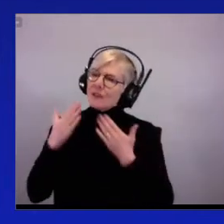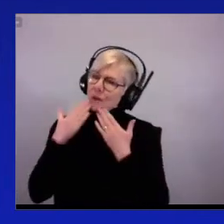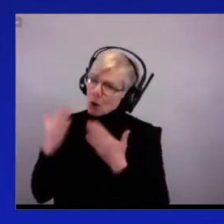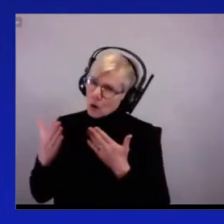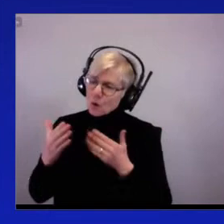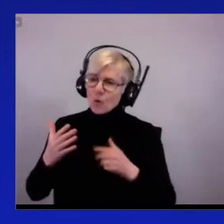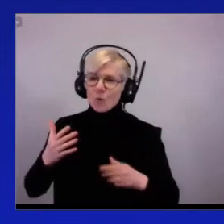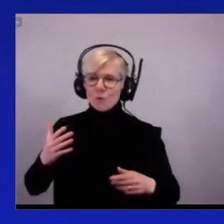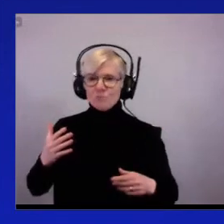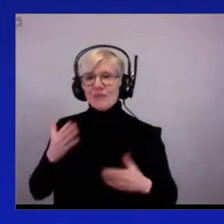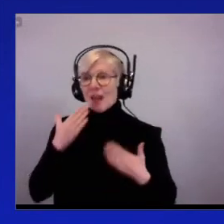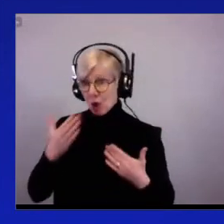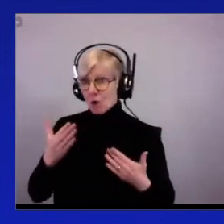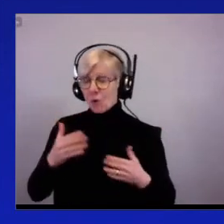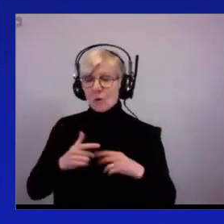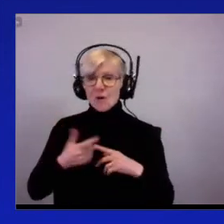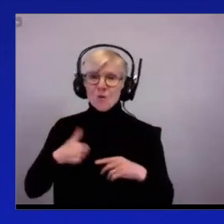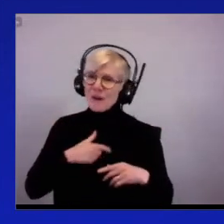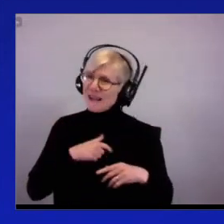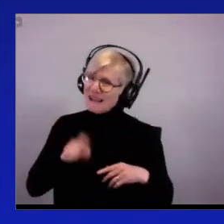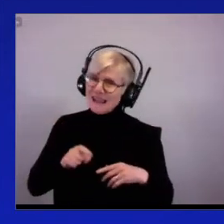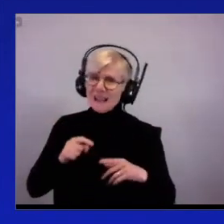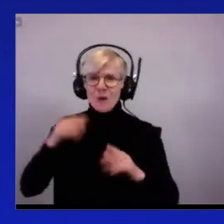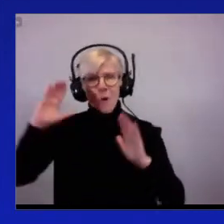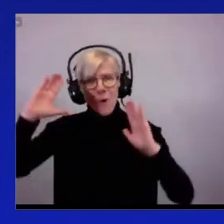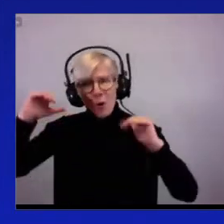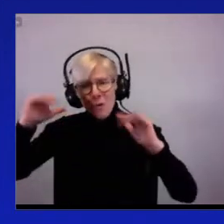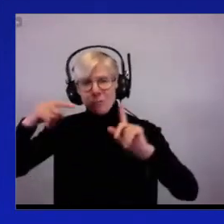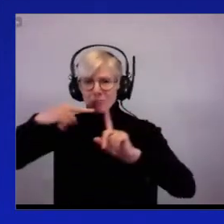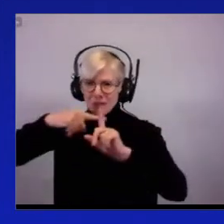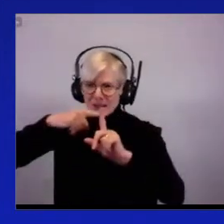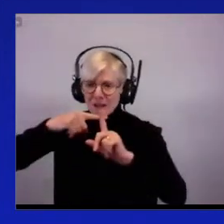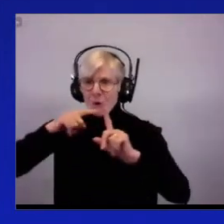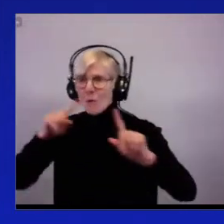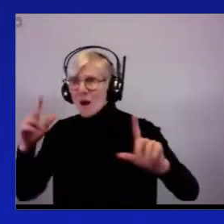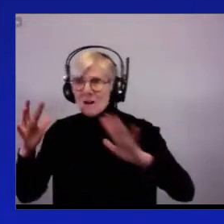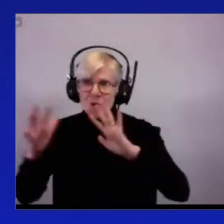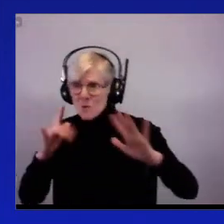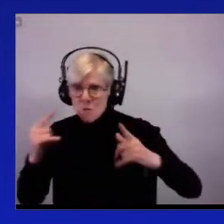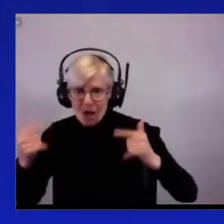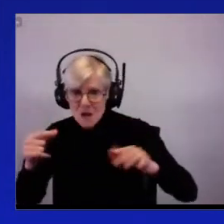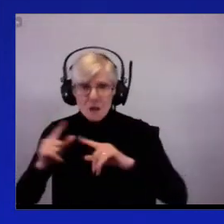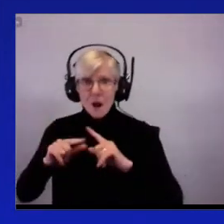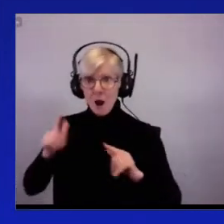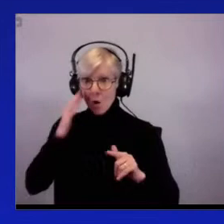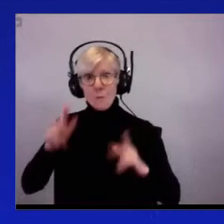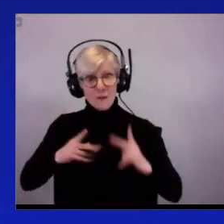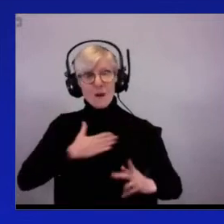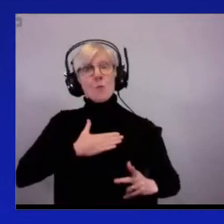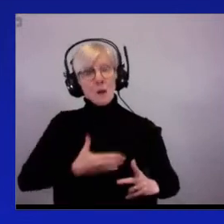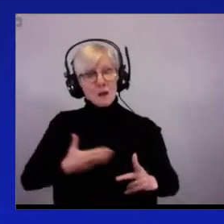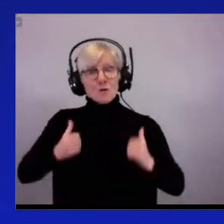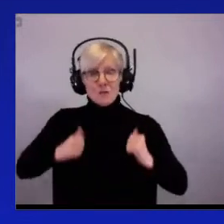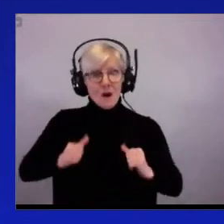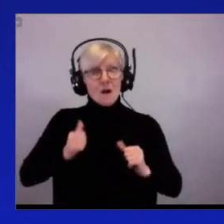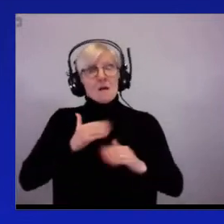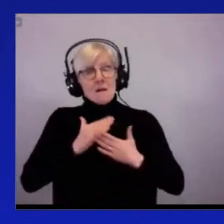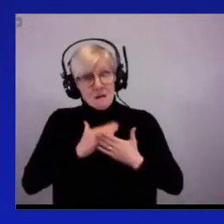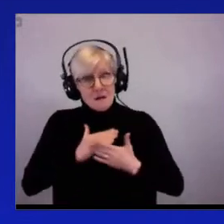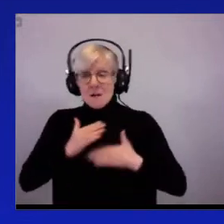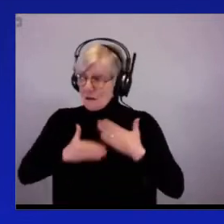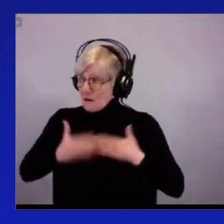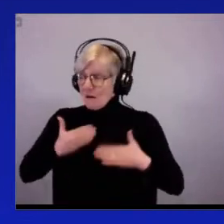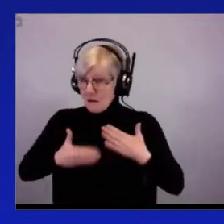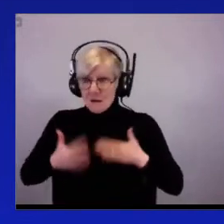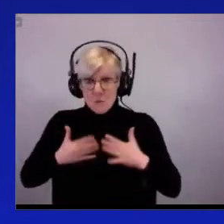of the sacrifices that individuals are making in terms of doing their part as a citizen to get us to the